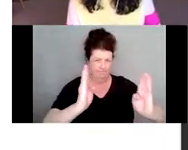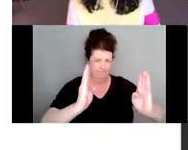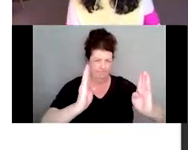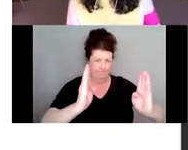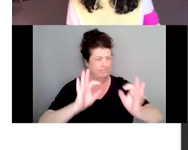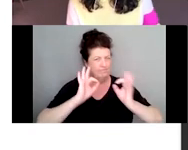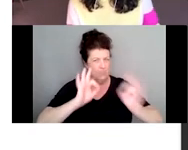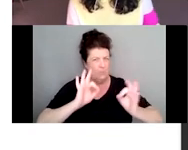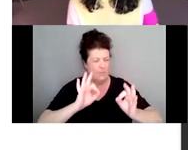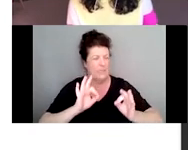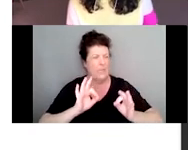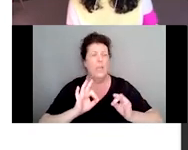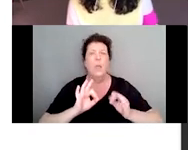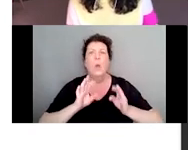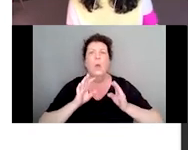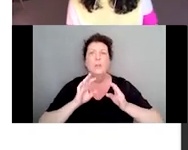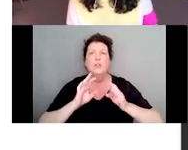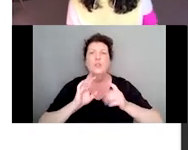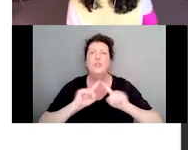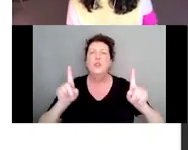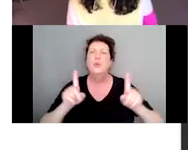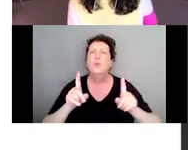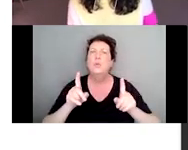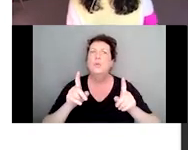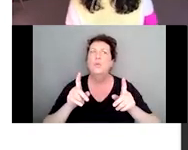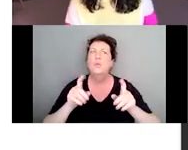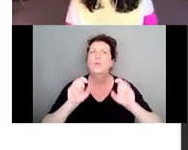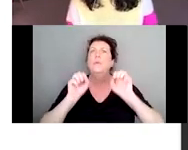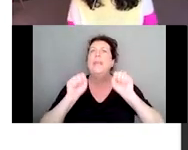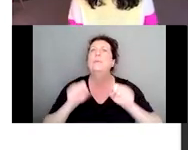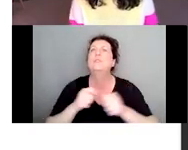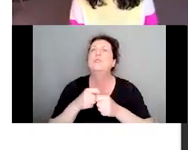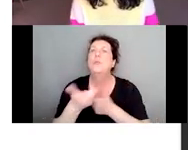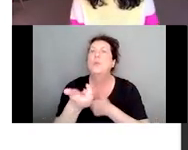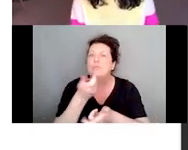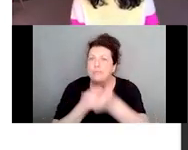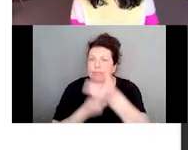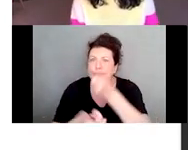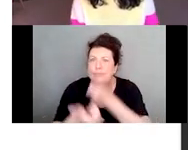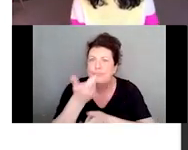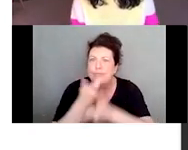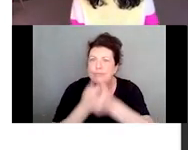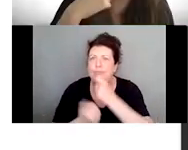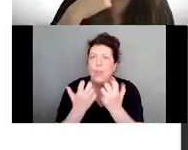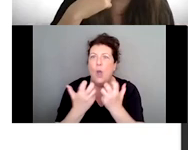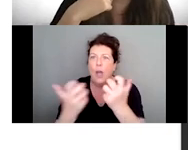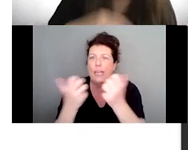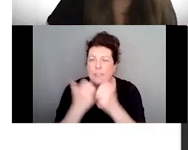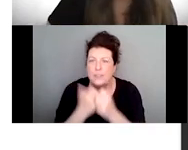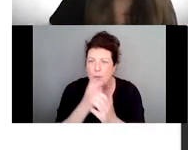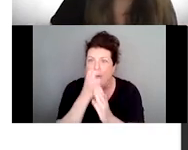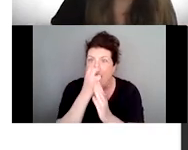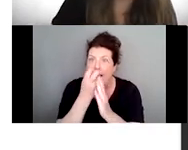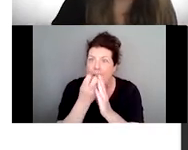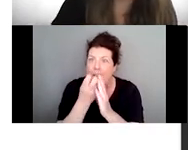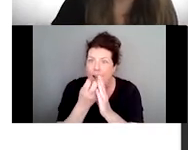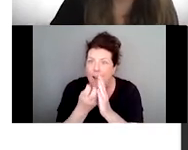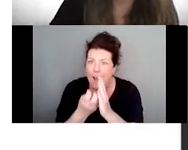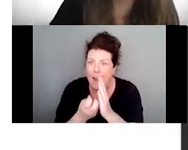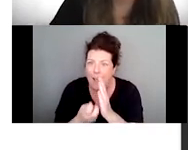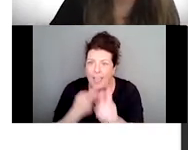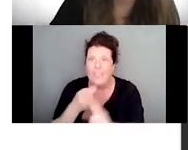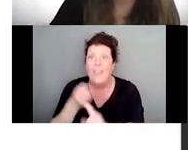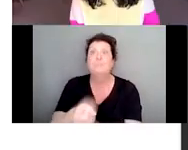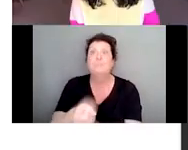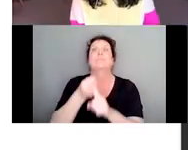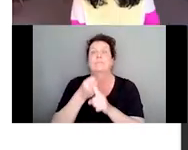make the audience like completely lulled and surrendered to it. And then we pulled the rug out from under them. Got it. So instinct is the super